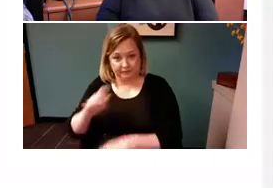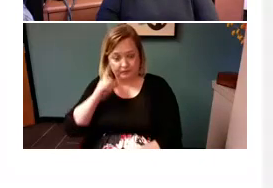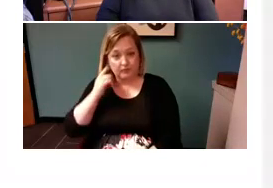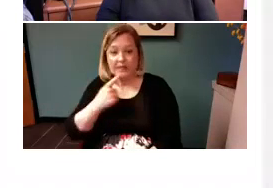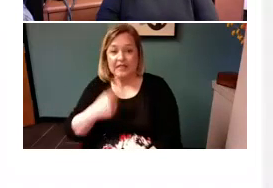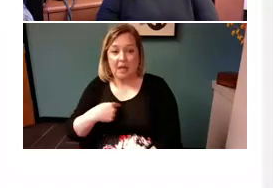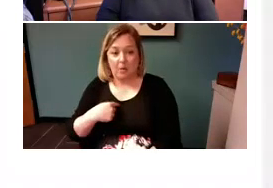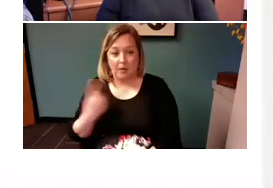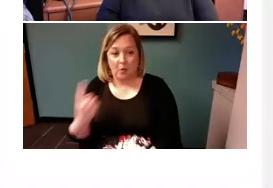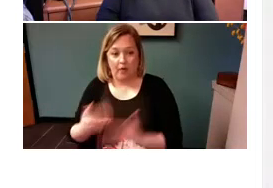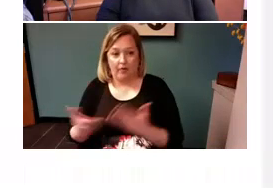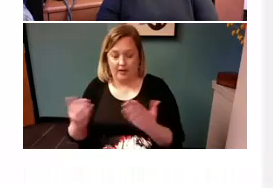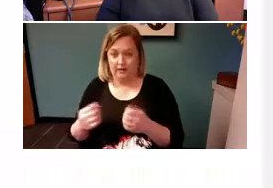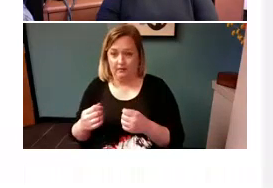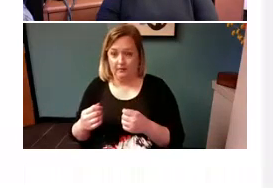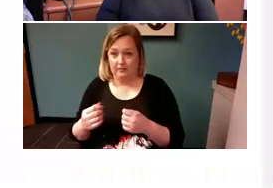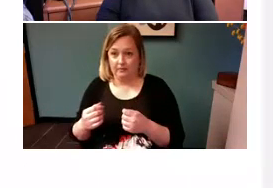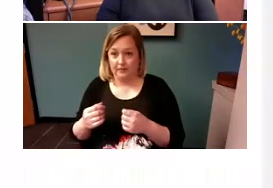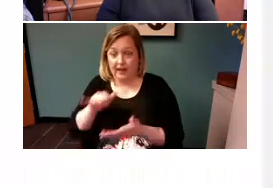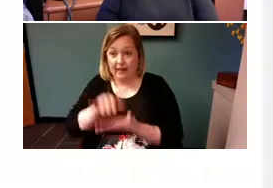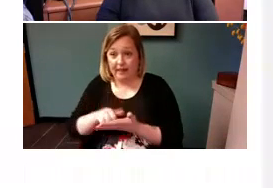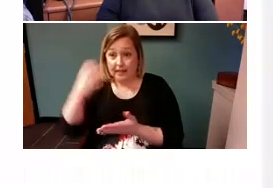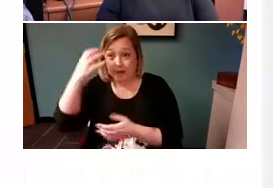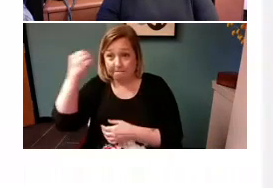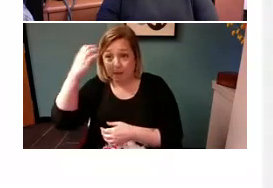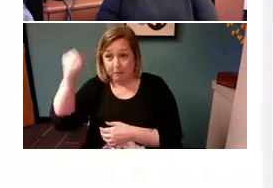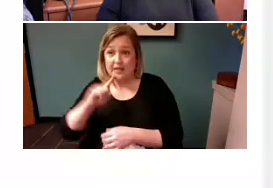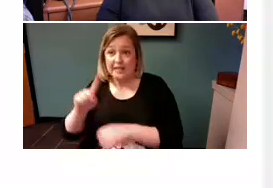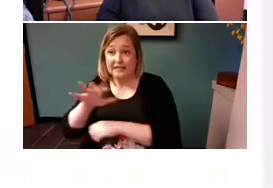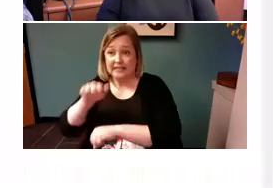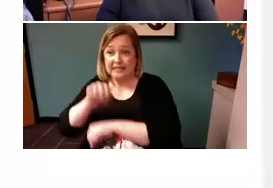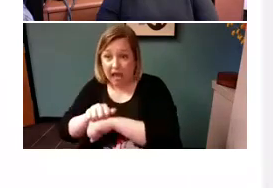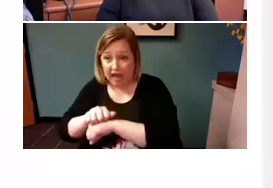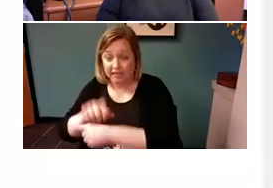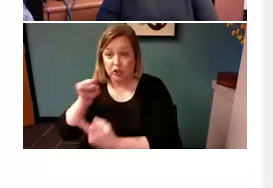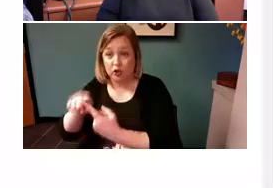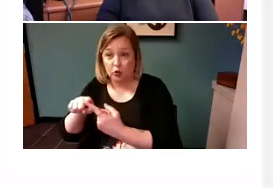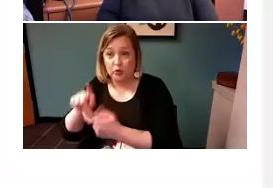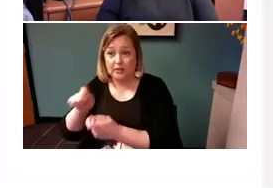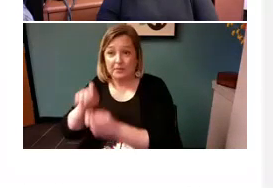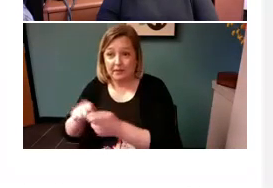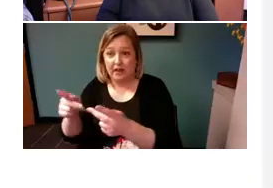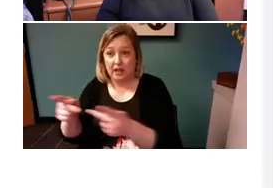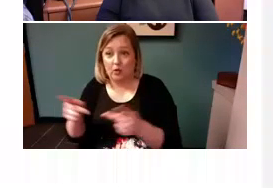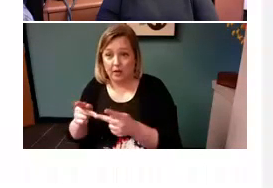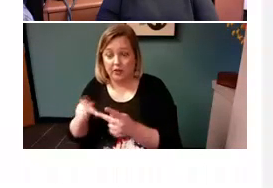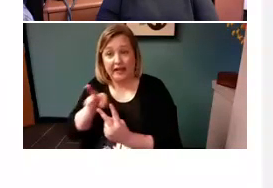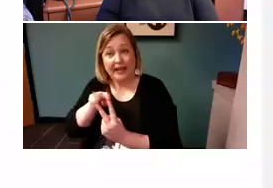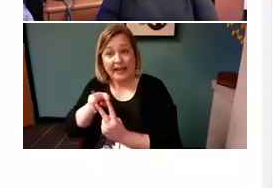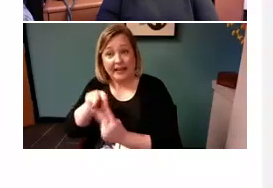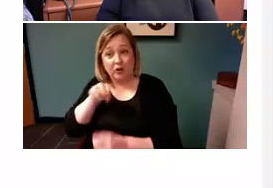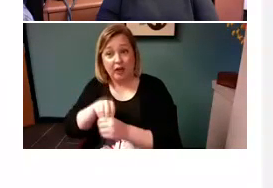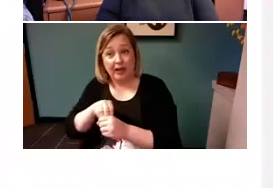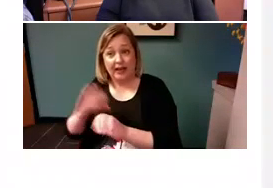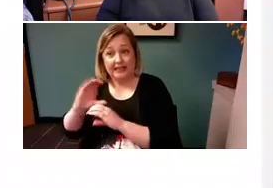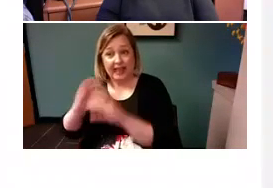Is this memory is being assigned to a particular location, right? It is either in the stack or it